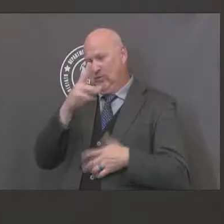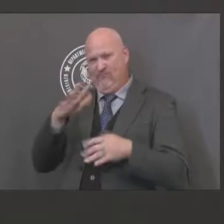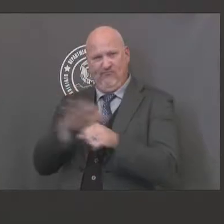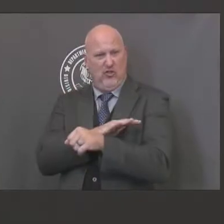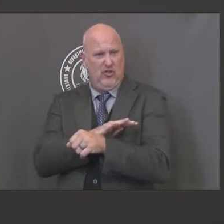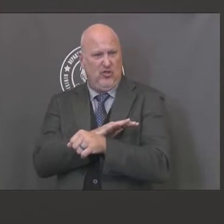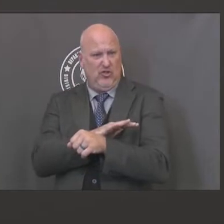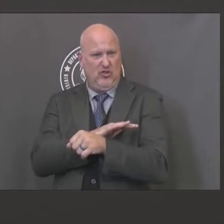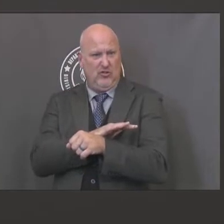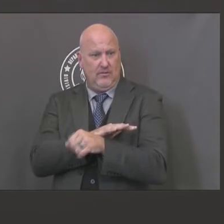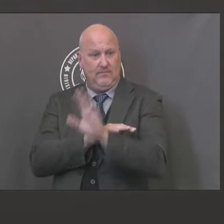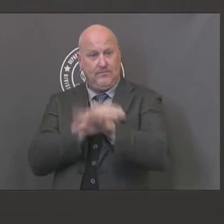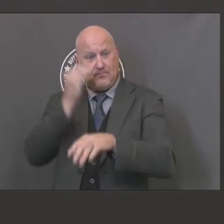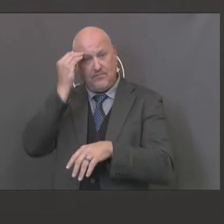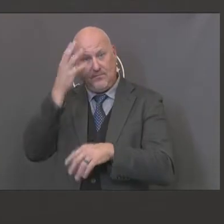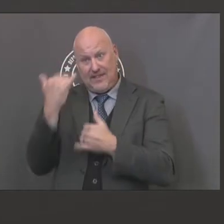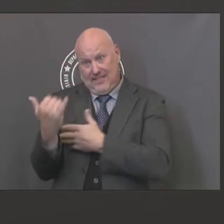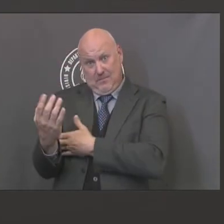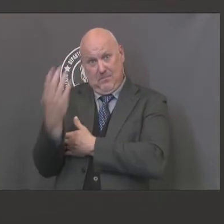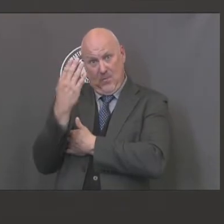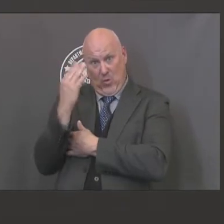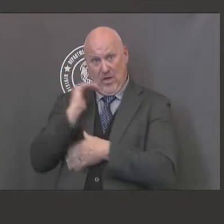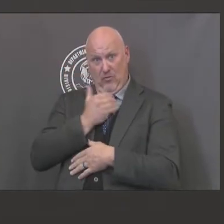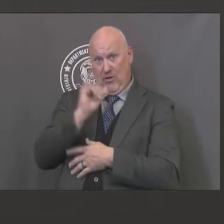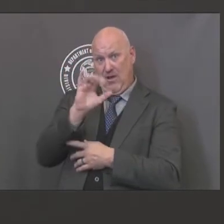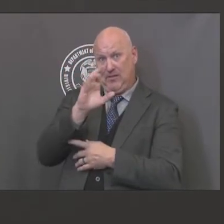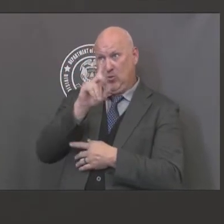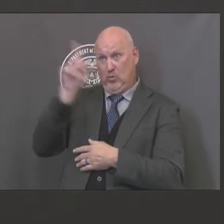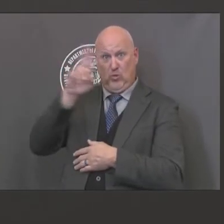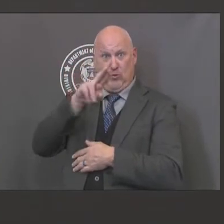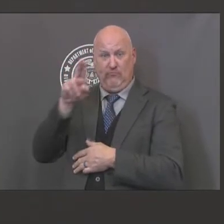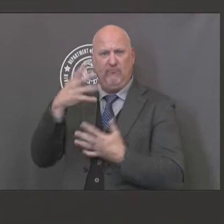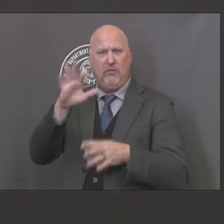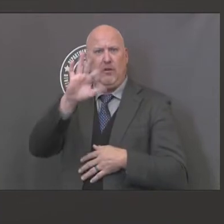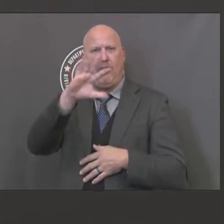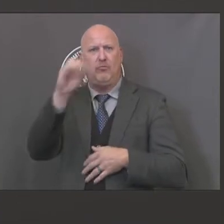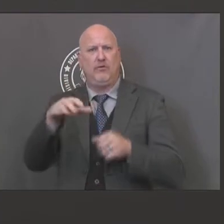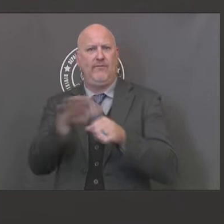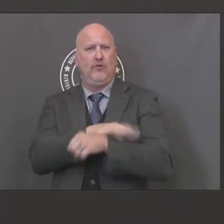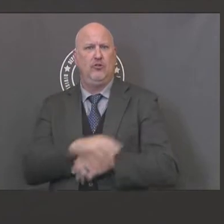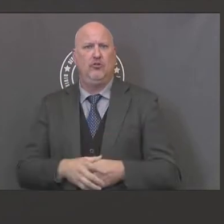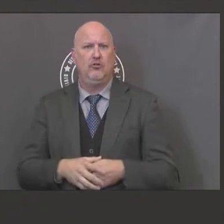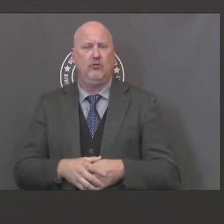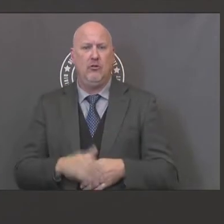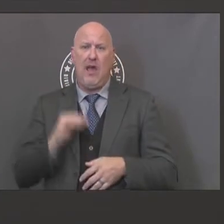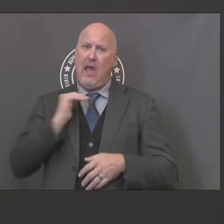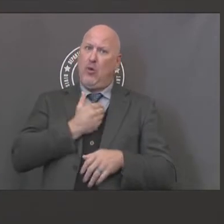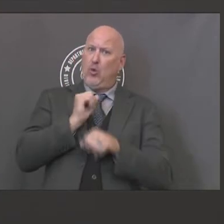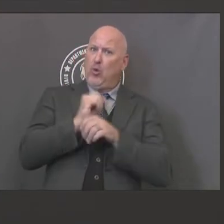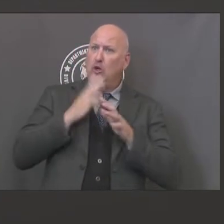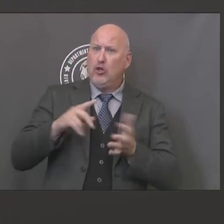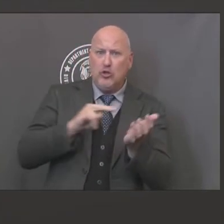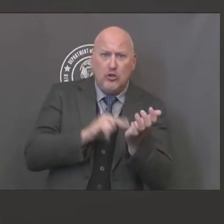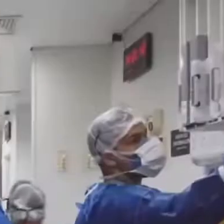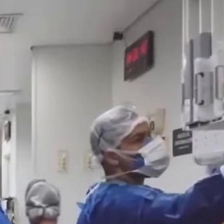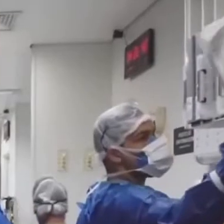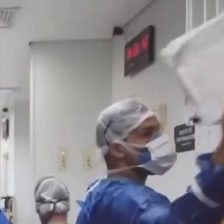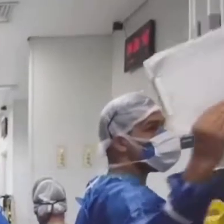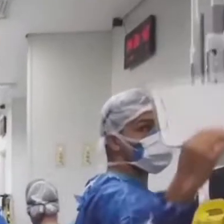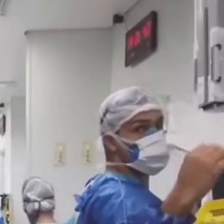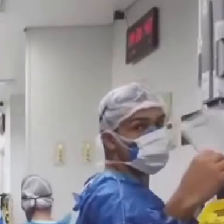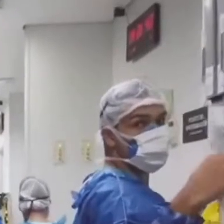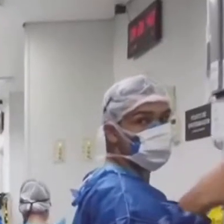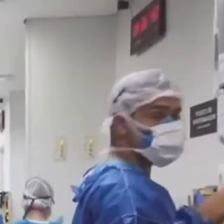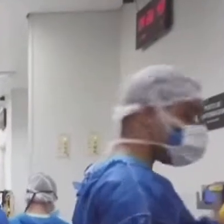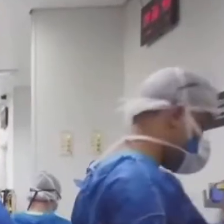Our healthcare workers are tired, they're suffering, and they don't want to see another person die alone of a preventable infection.